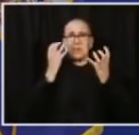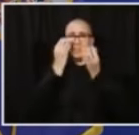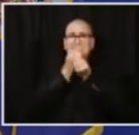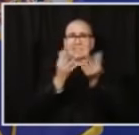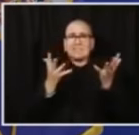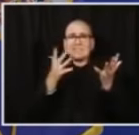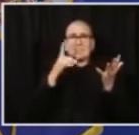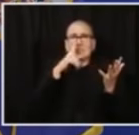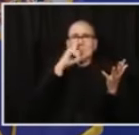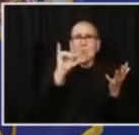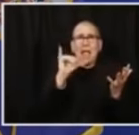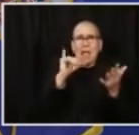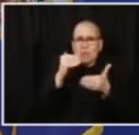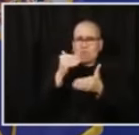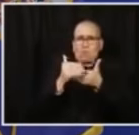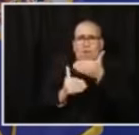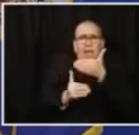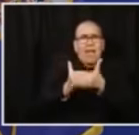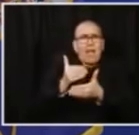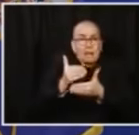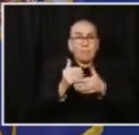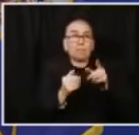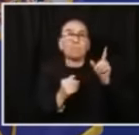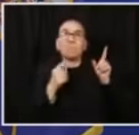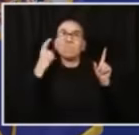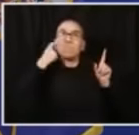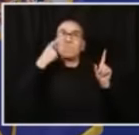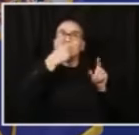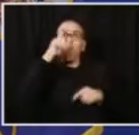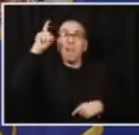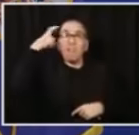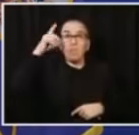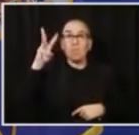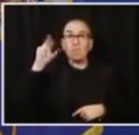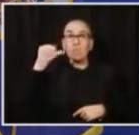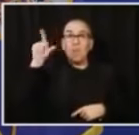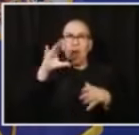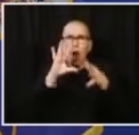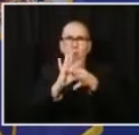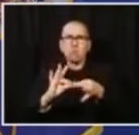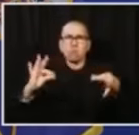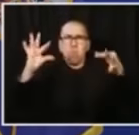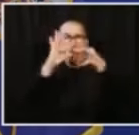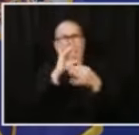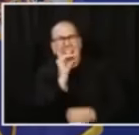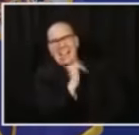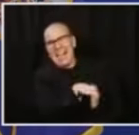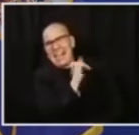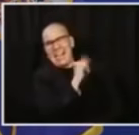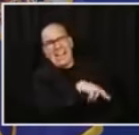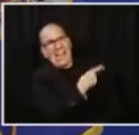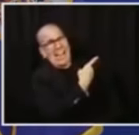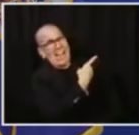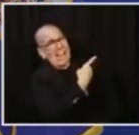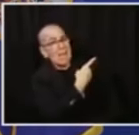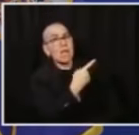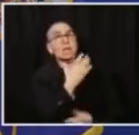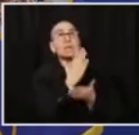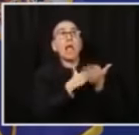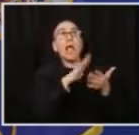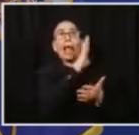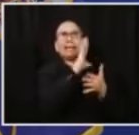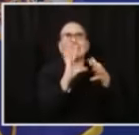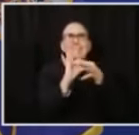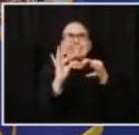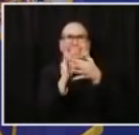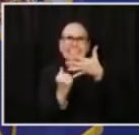has done a great job of laying out some of that broader context. And among the principles that he talked about, transparency was going to be